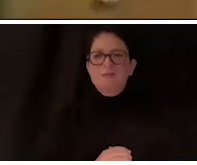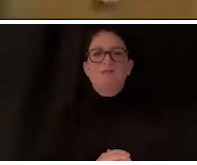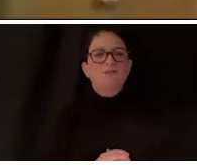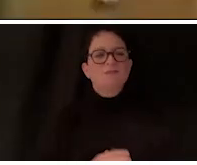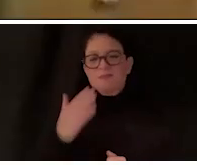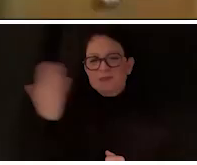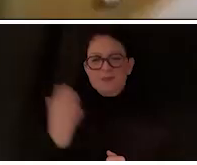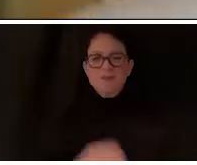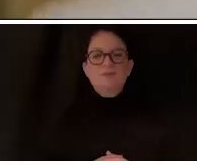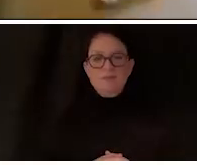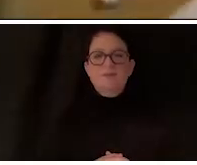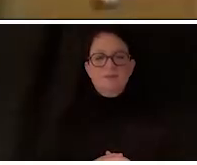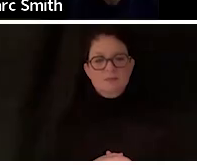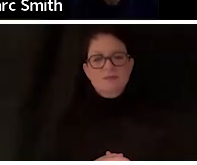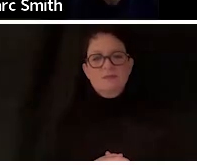Man.